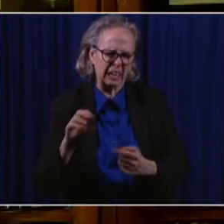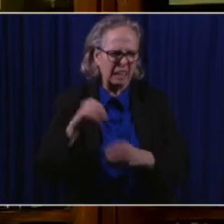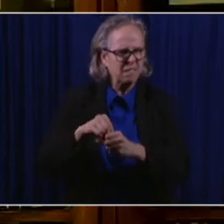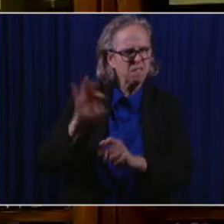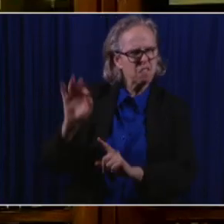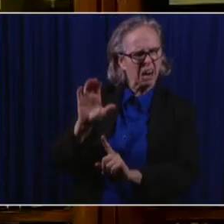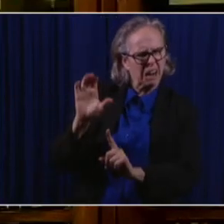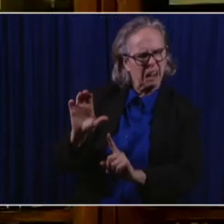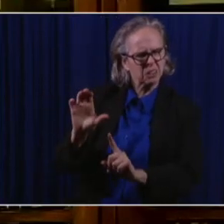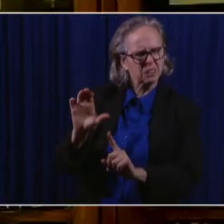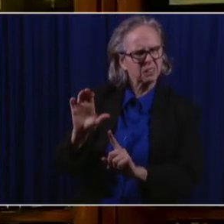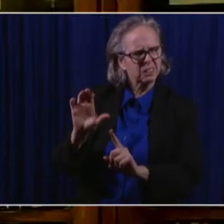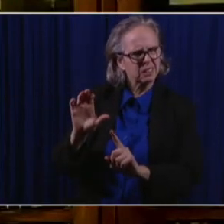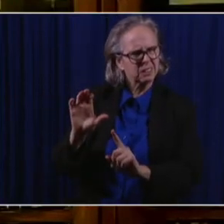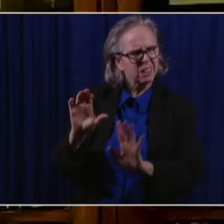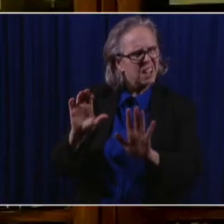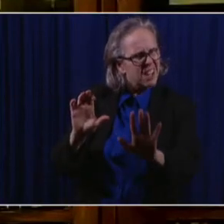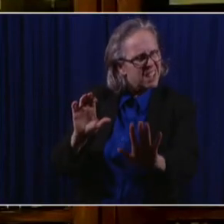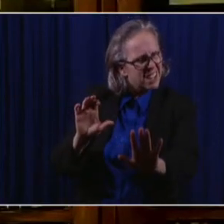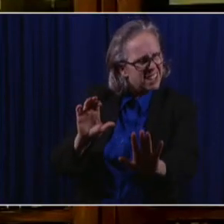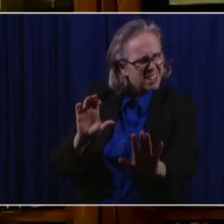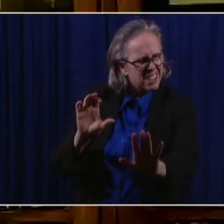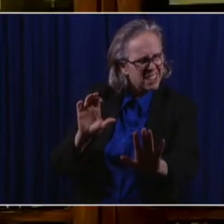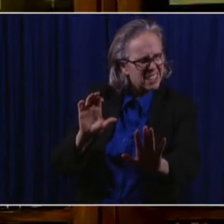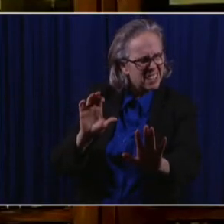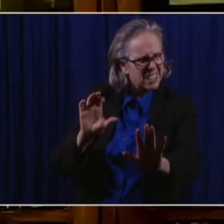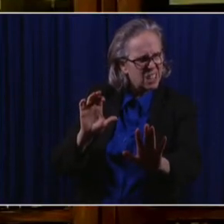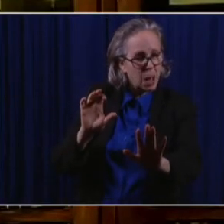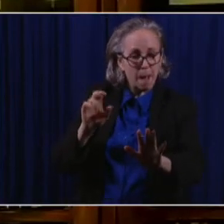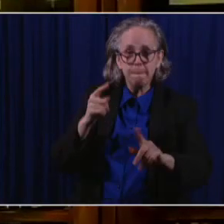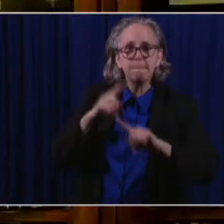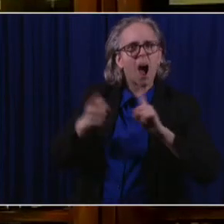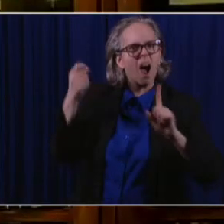are doing an amazing job. They're providing care at the local level for